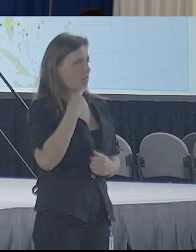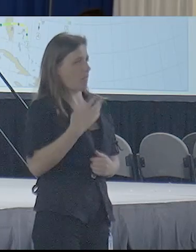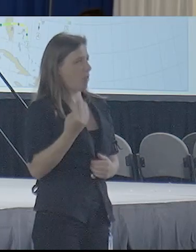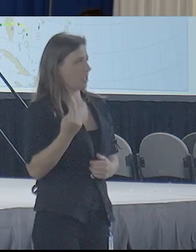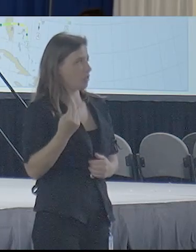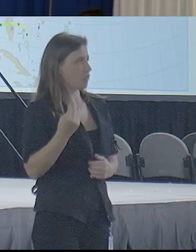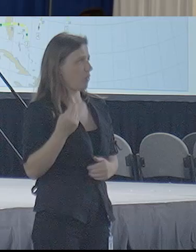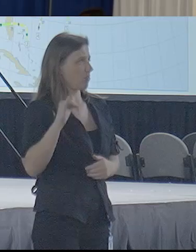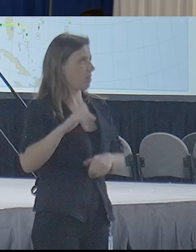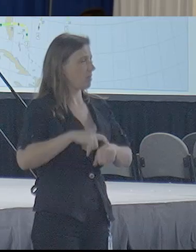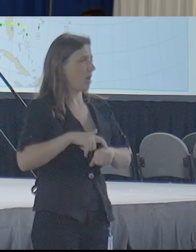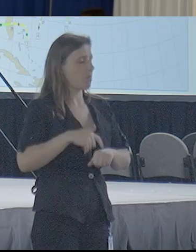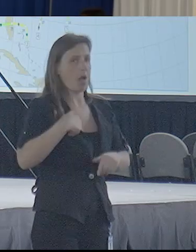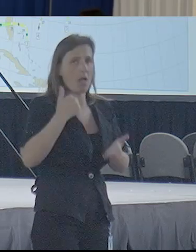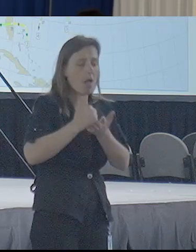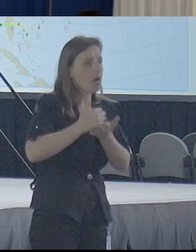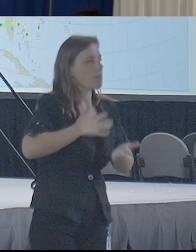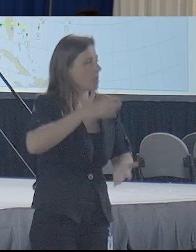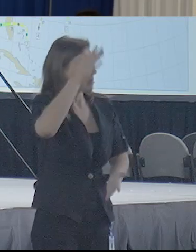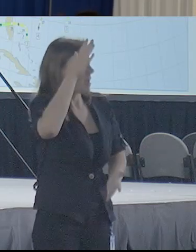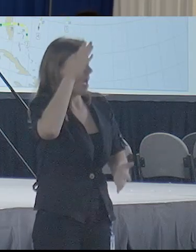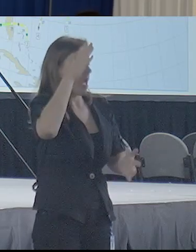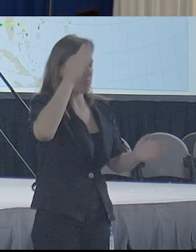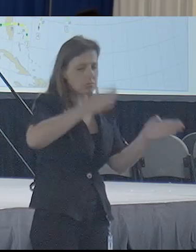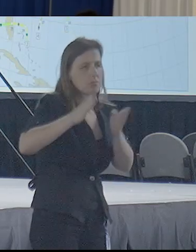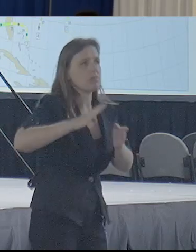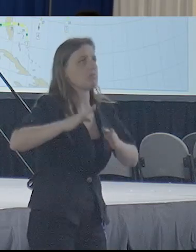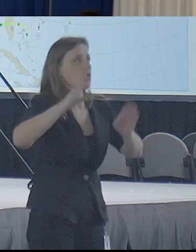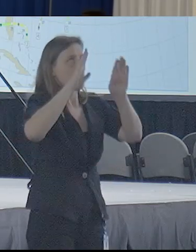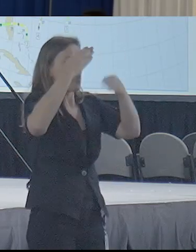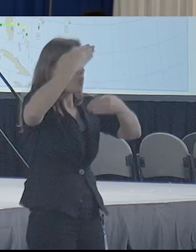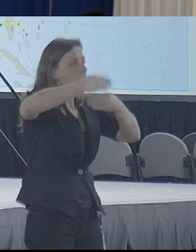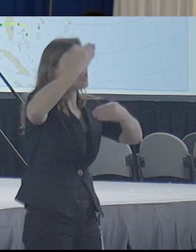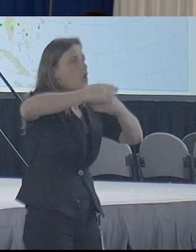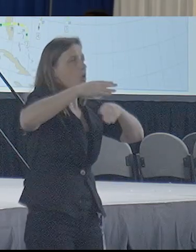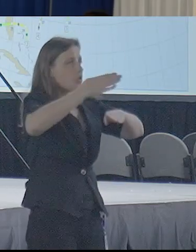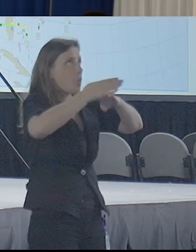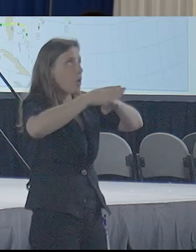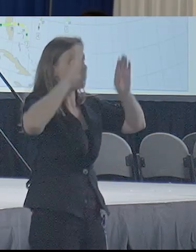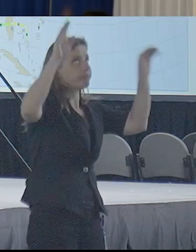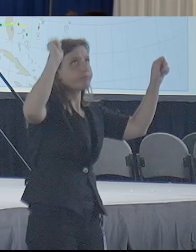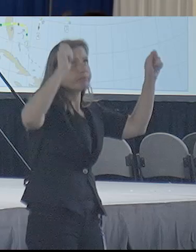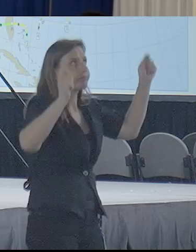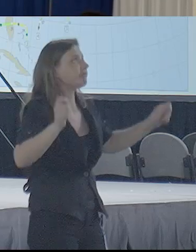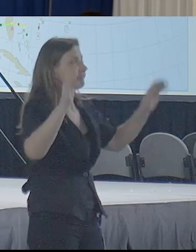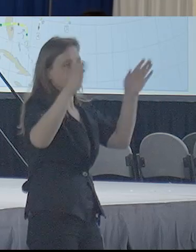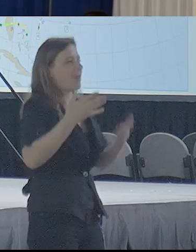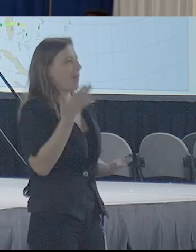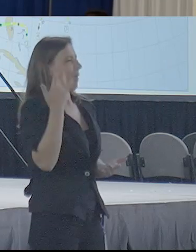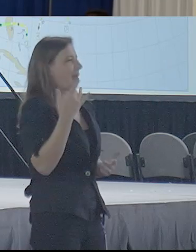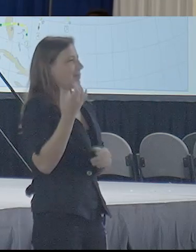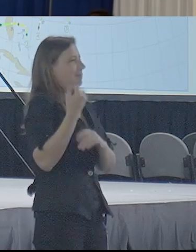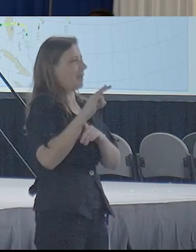my dad scramble to get the plywood up on the windows because we weren't as good at forecasting tropical cyclones in